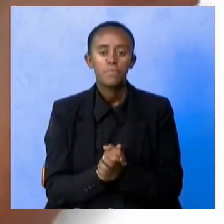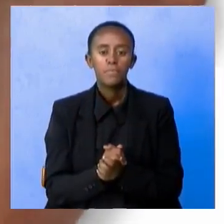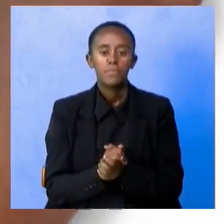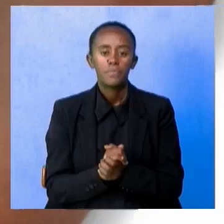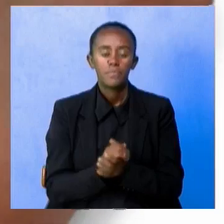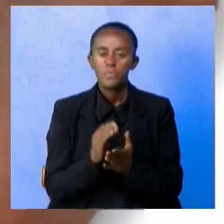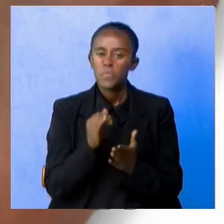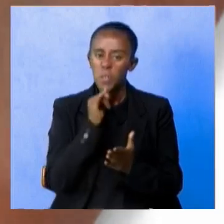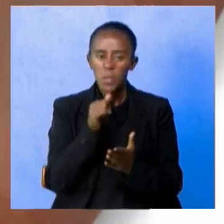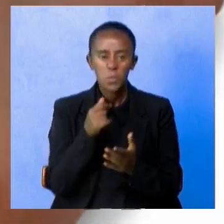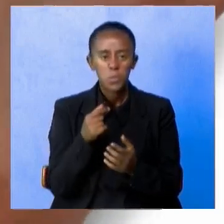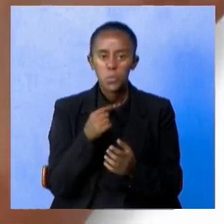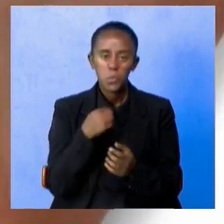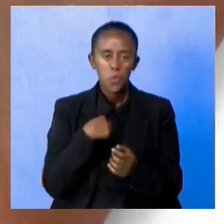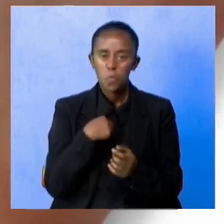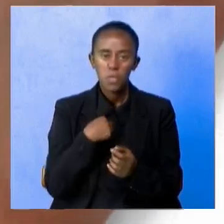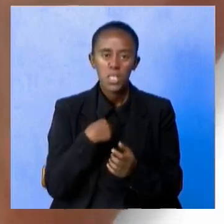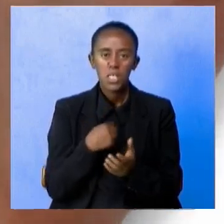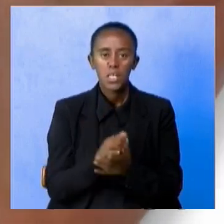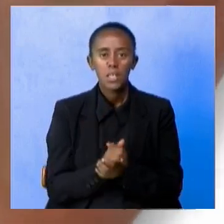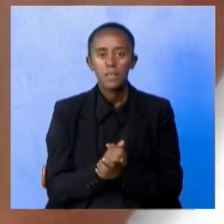not good for me.